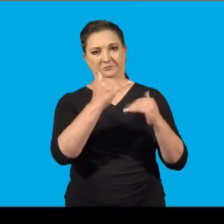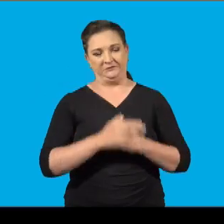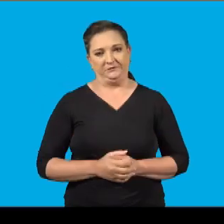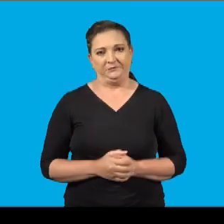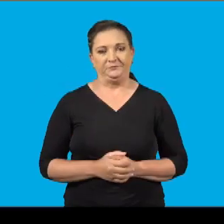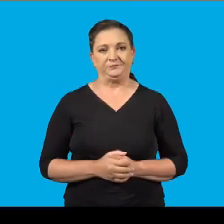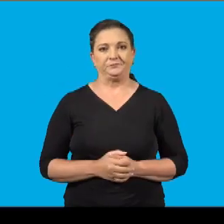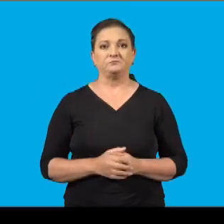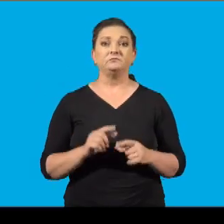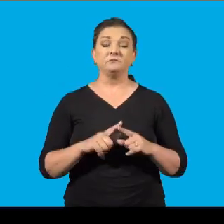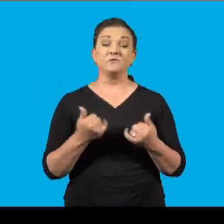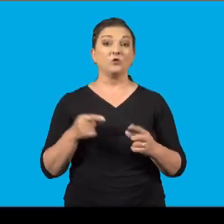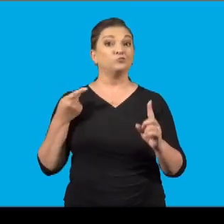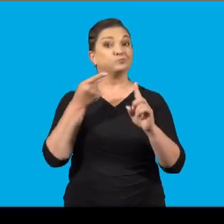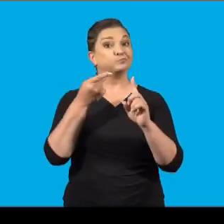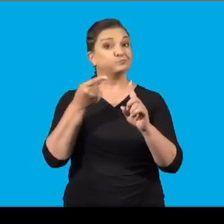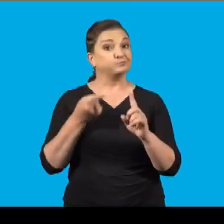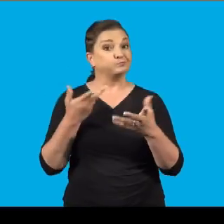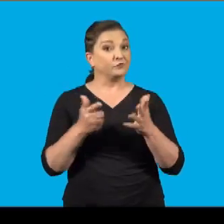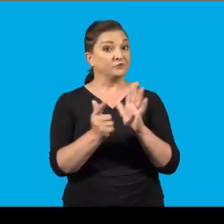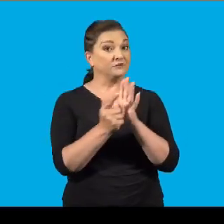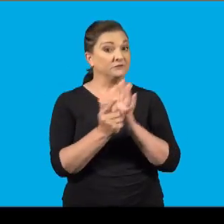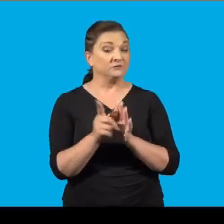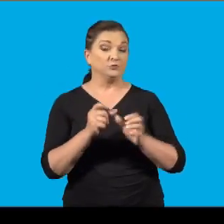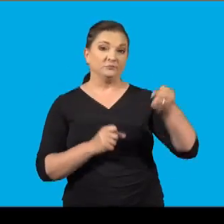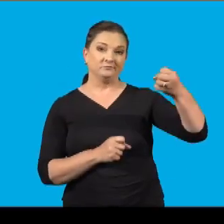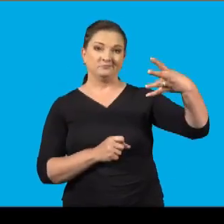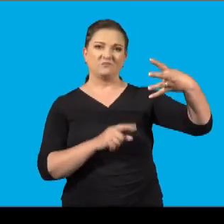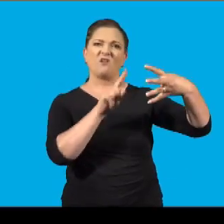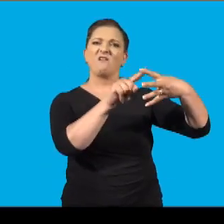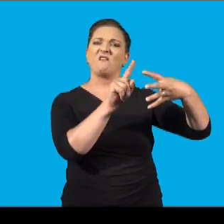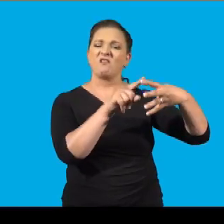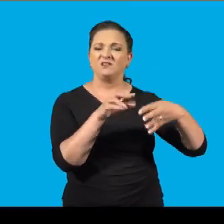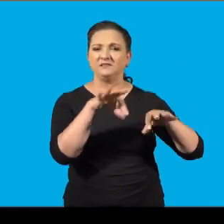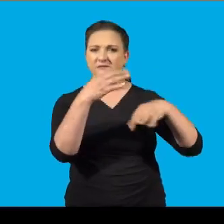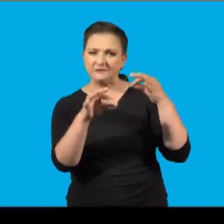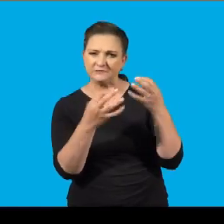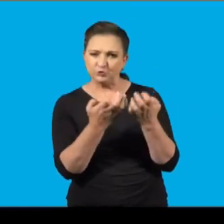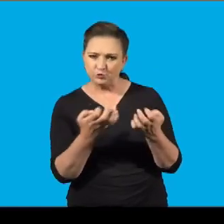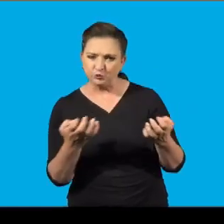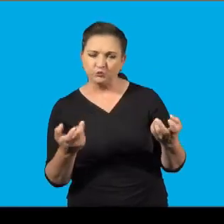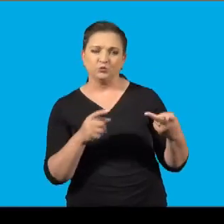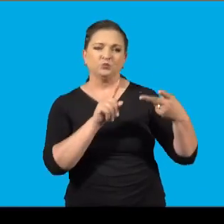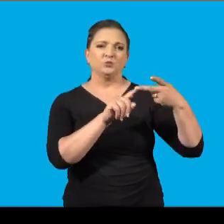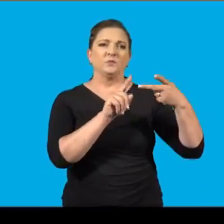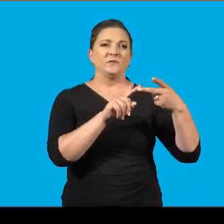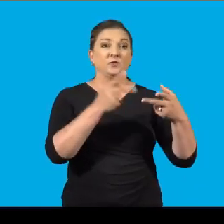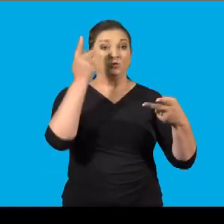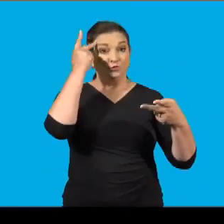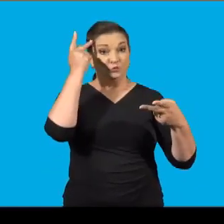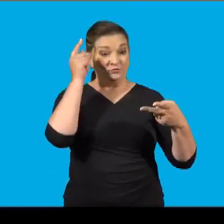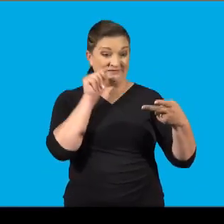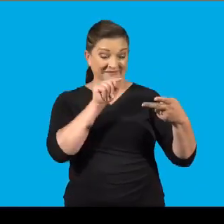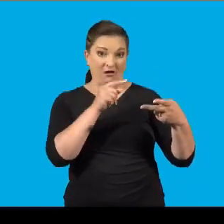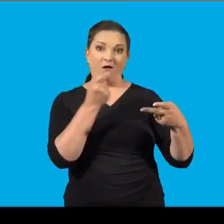limitations. Now, the objectives of the lesson are how to analyze sources, how to apply knowledge